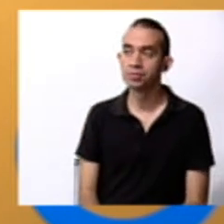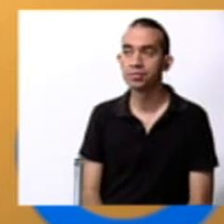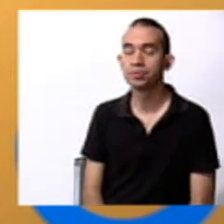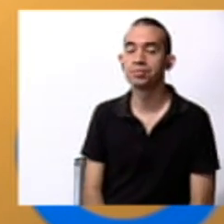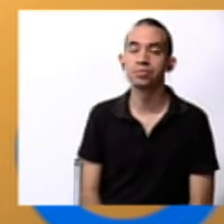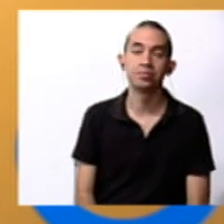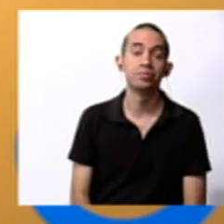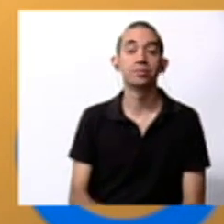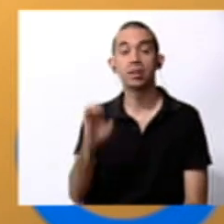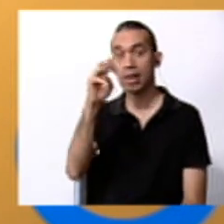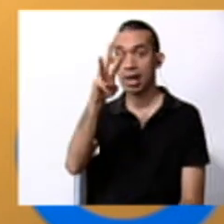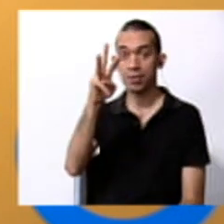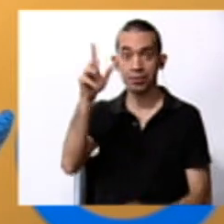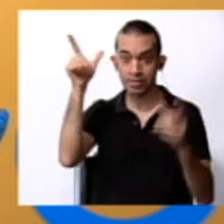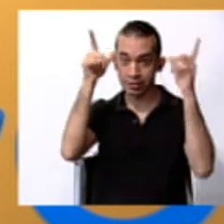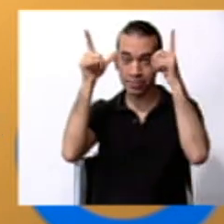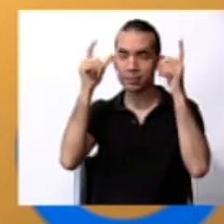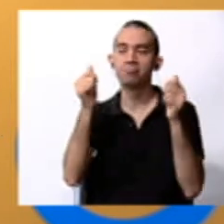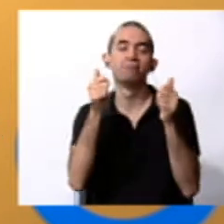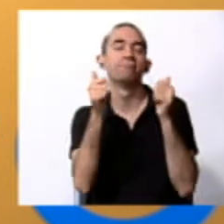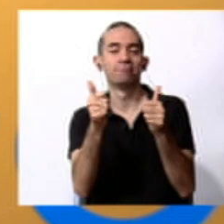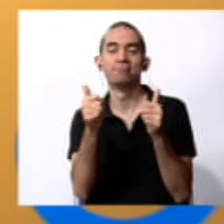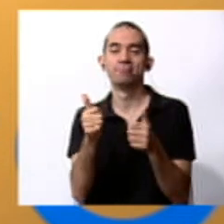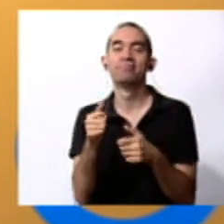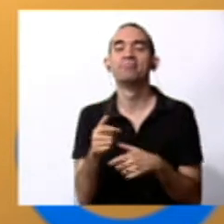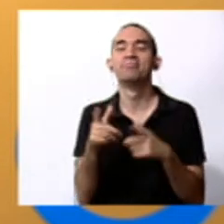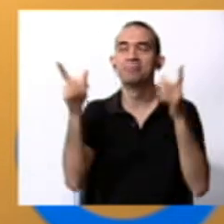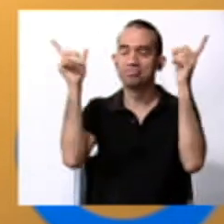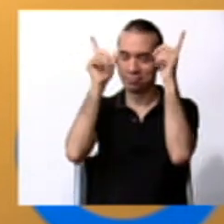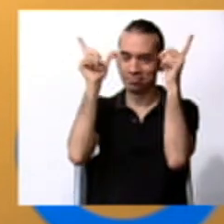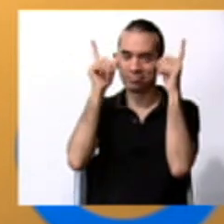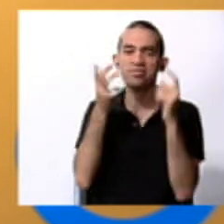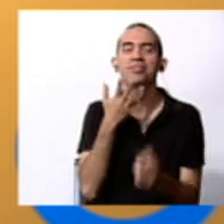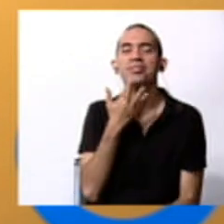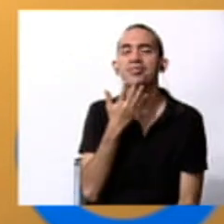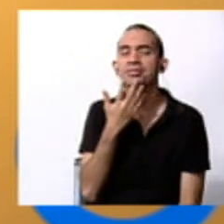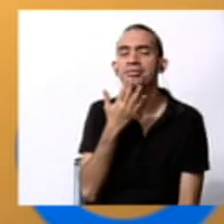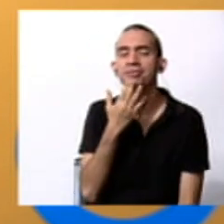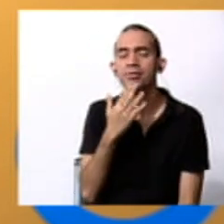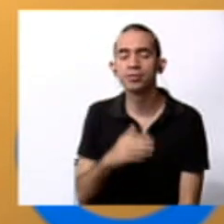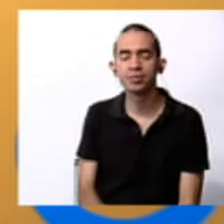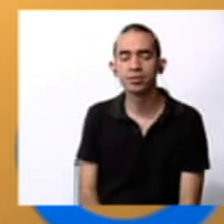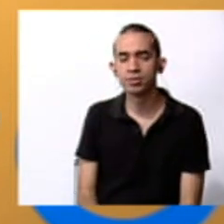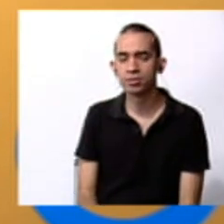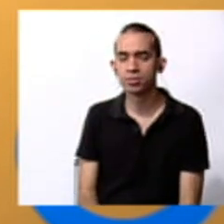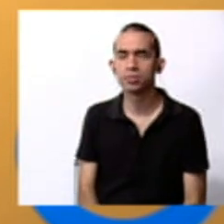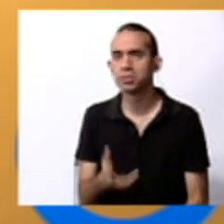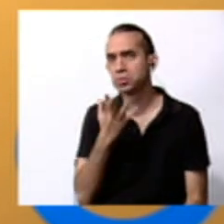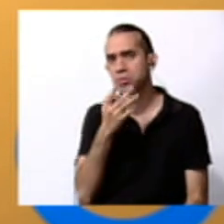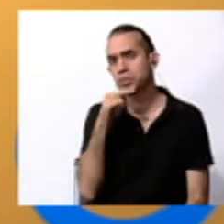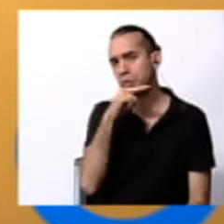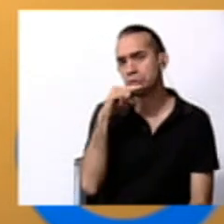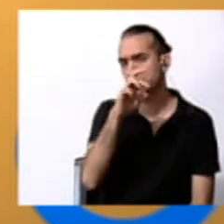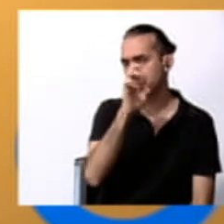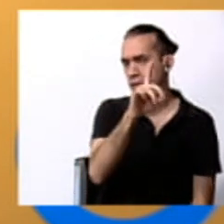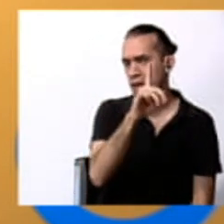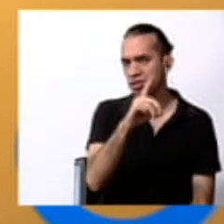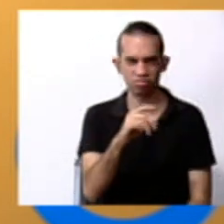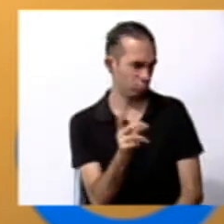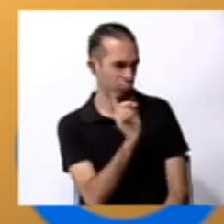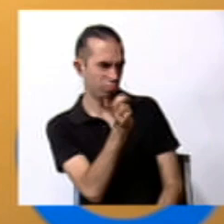was a cow. Very good. It was a cow. What color was the cow? Was the cow red?